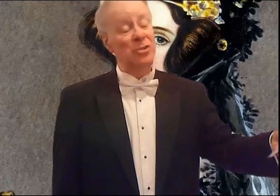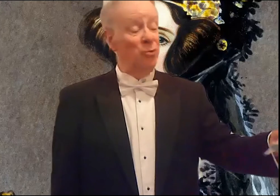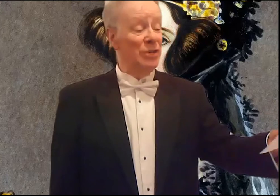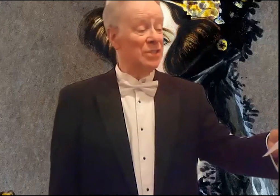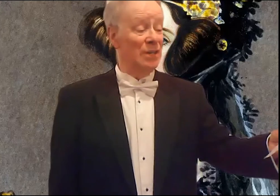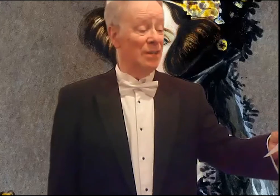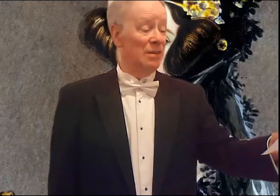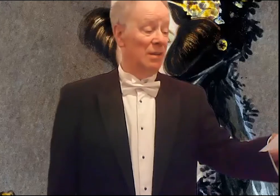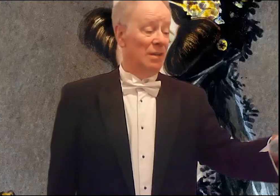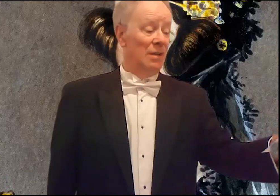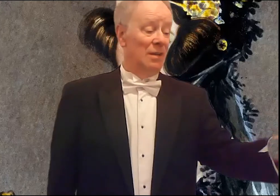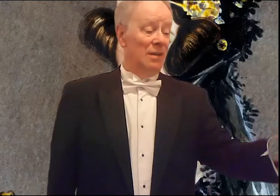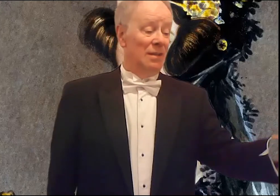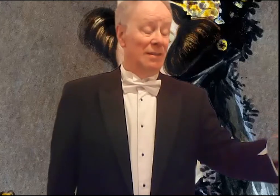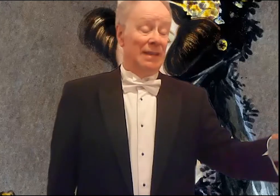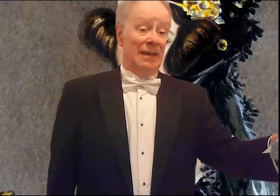never to return.